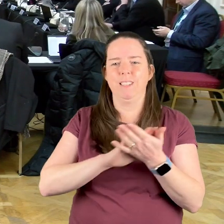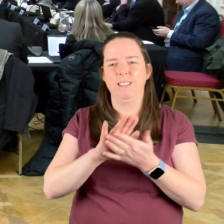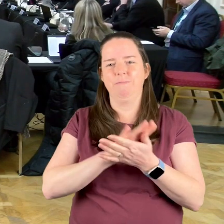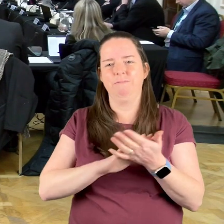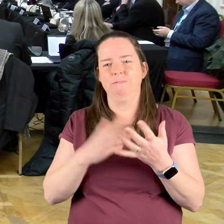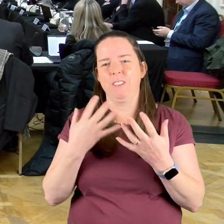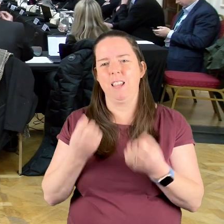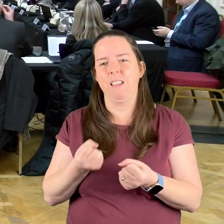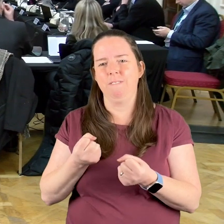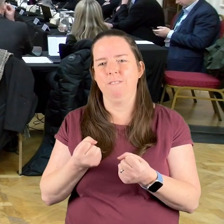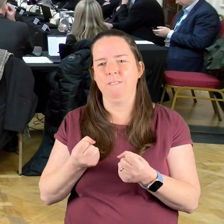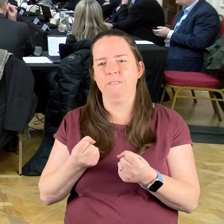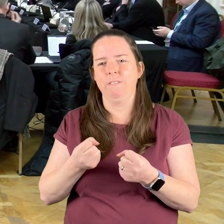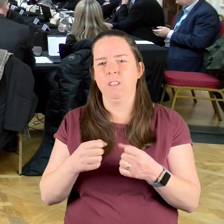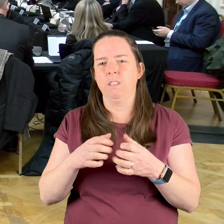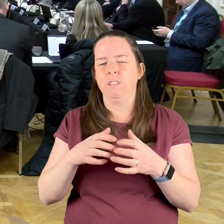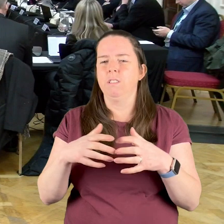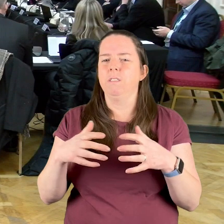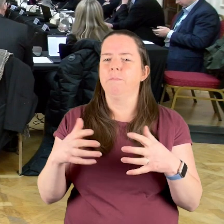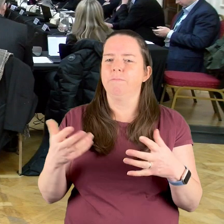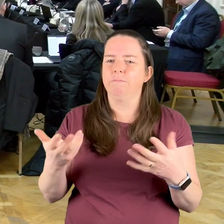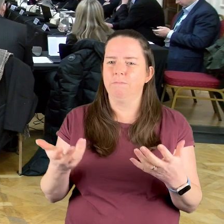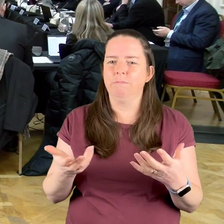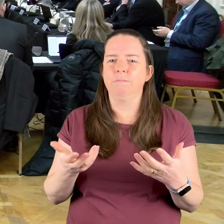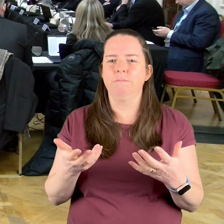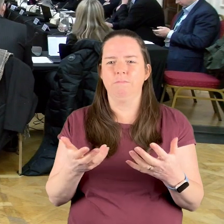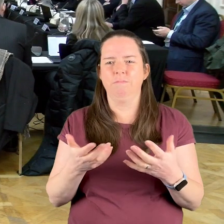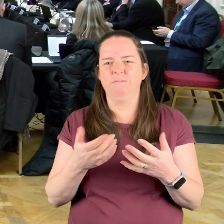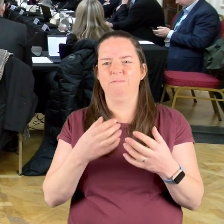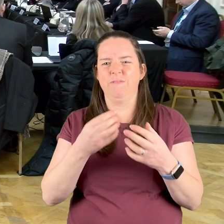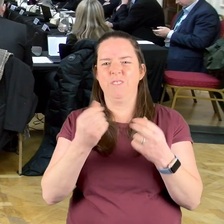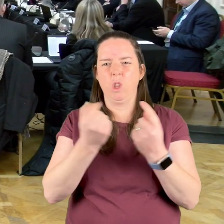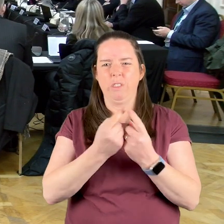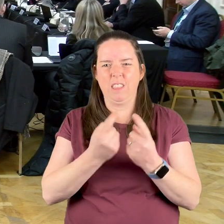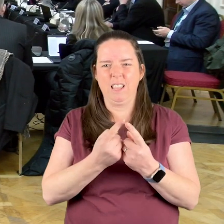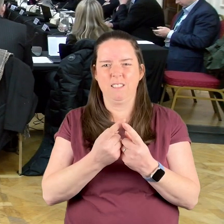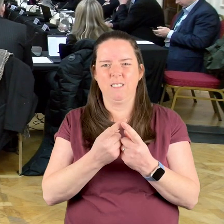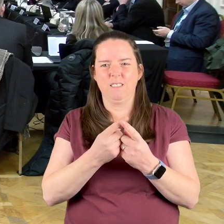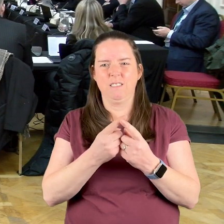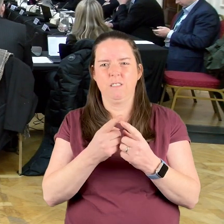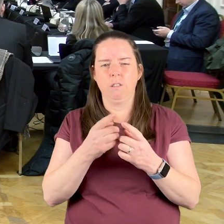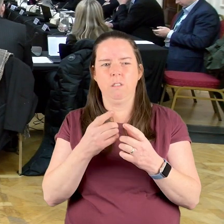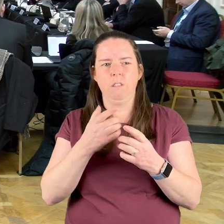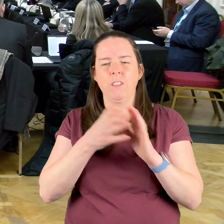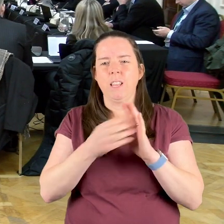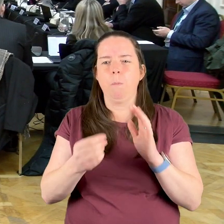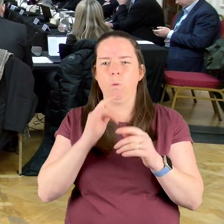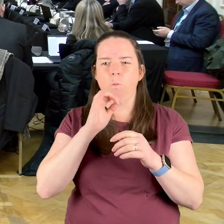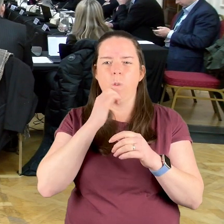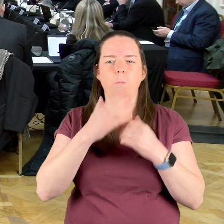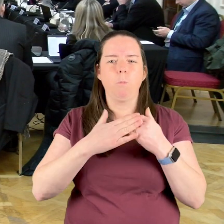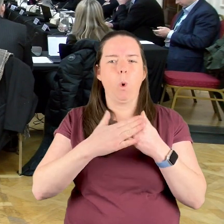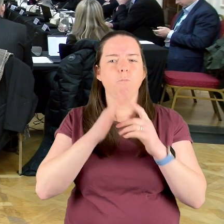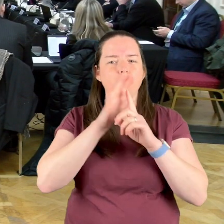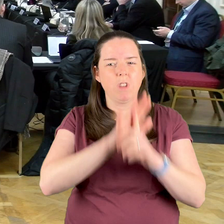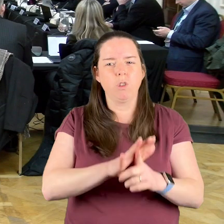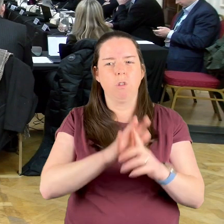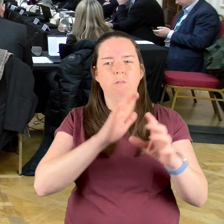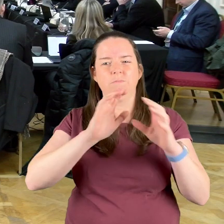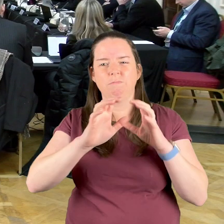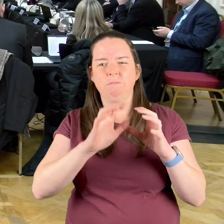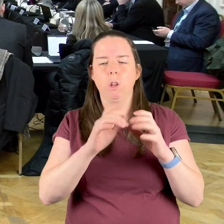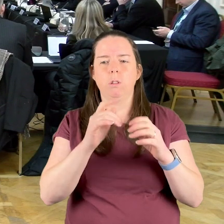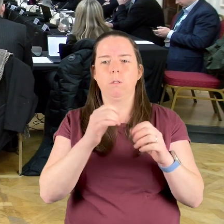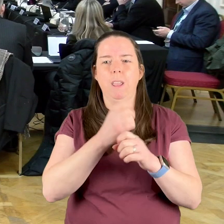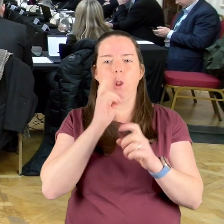surface level set of things. That'll be more pressure on comms to make it look good, but we will know